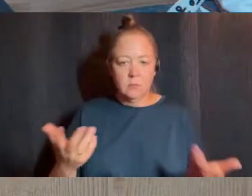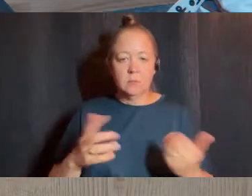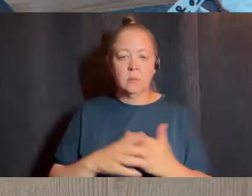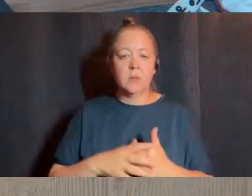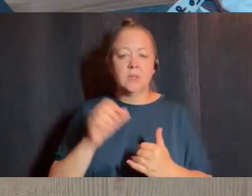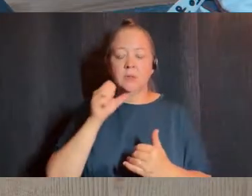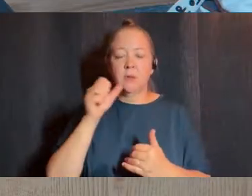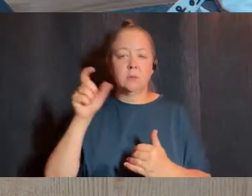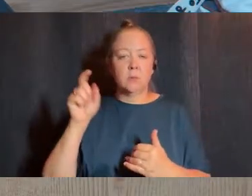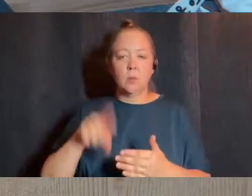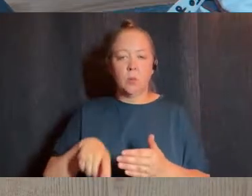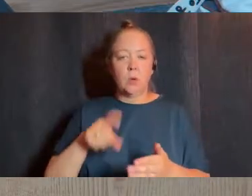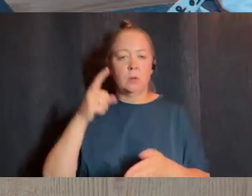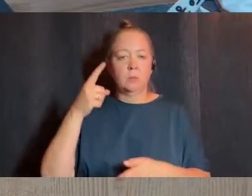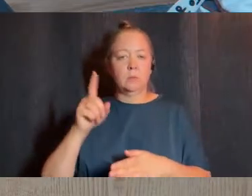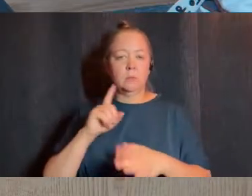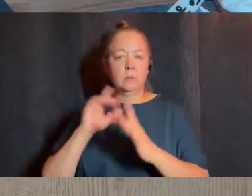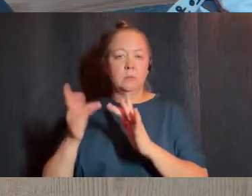to put it to rest.